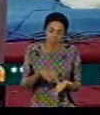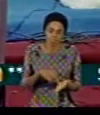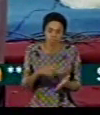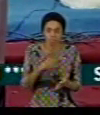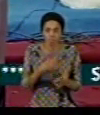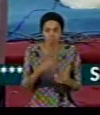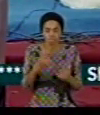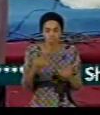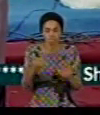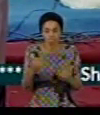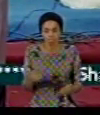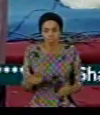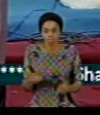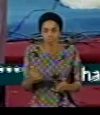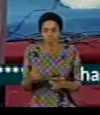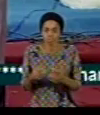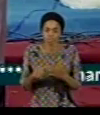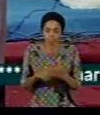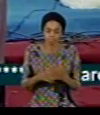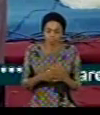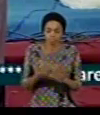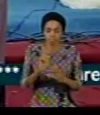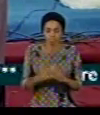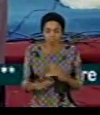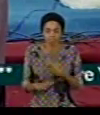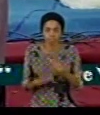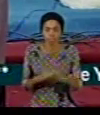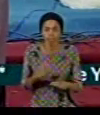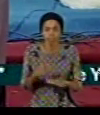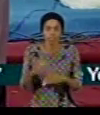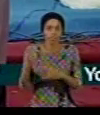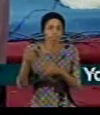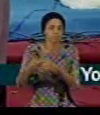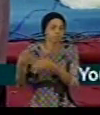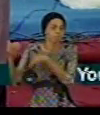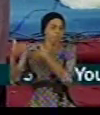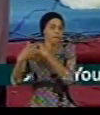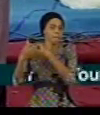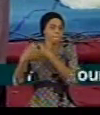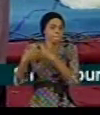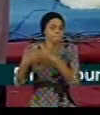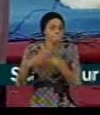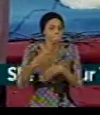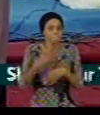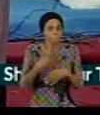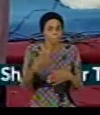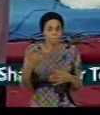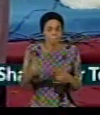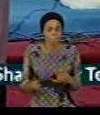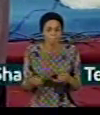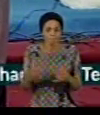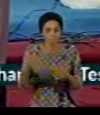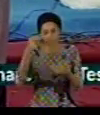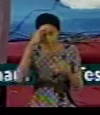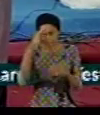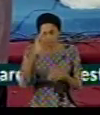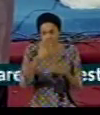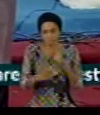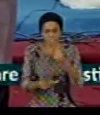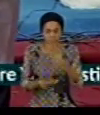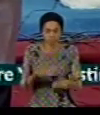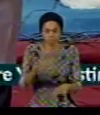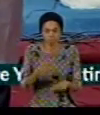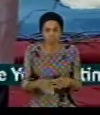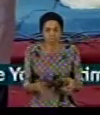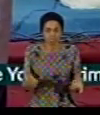gradually. And then from cluster 45, he walked by himself, raising his hand up and down, and he walked to this place. And I believe he